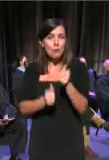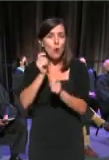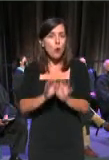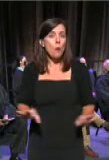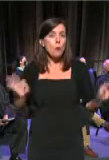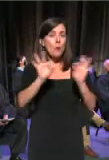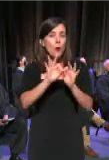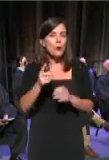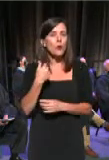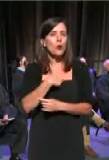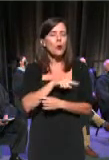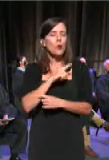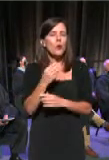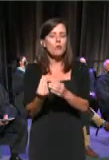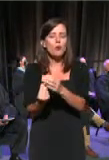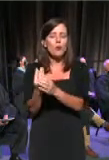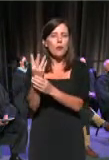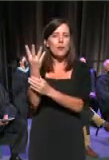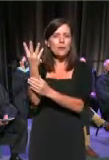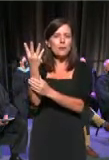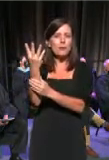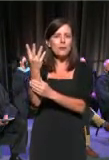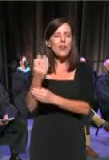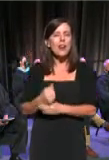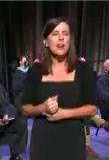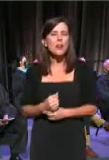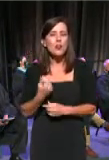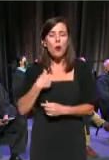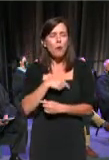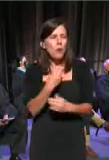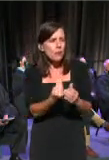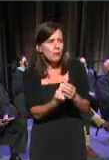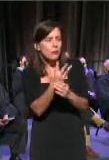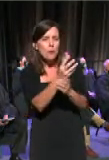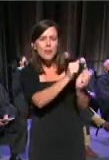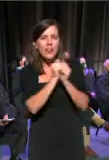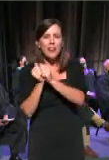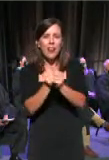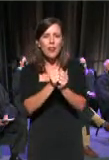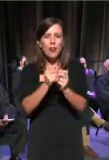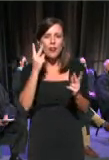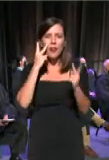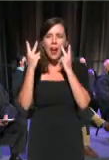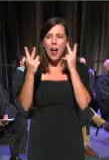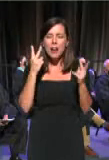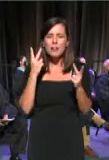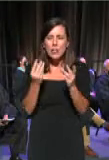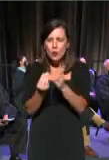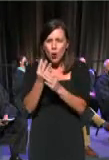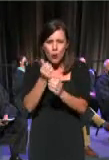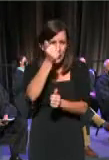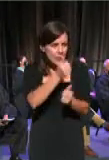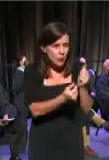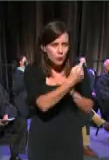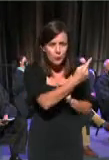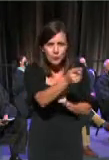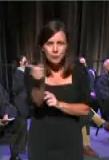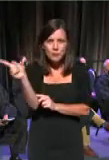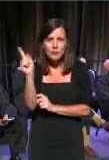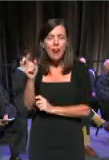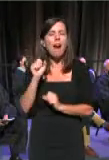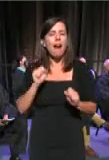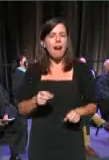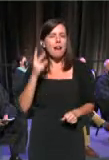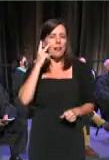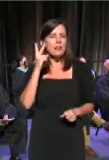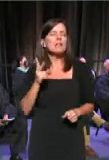we have grown. As we have flourished together, I have seen growth within every individual, and I can